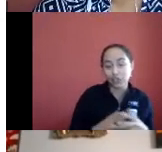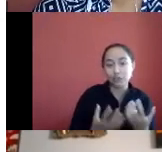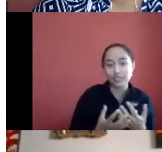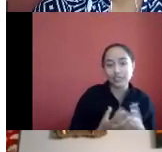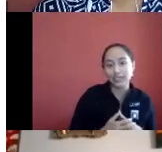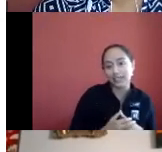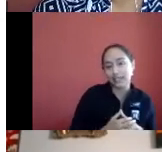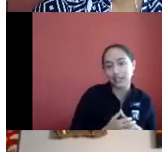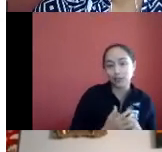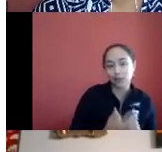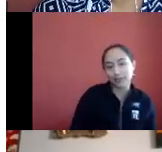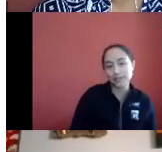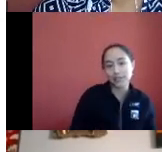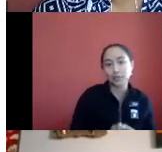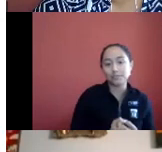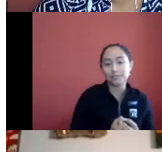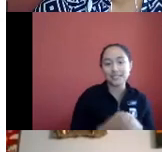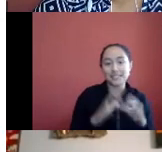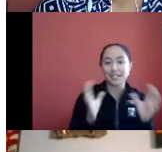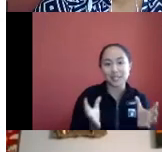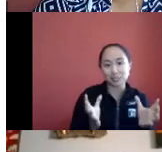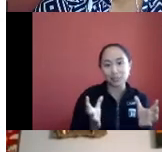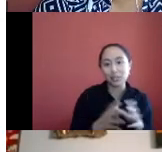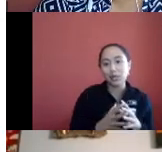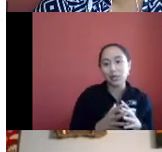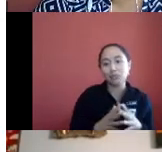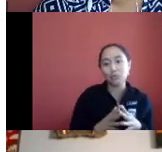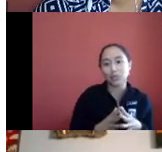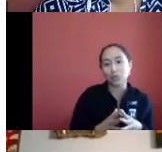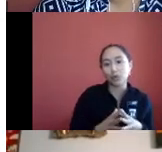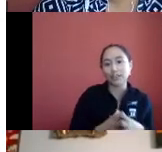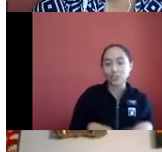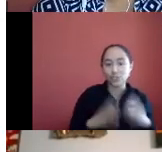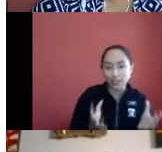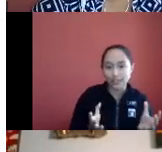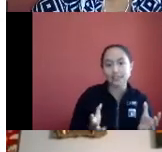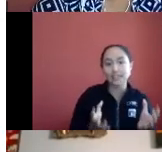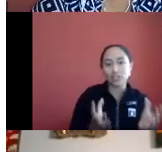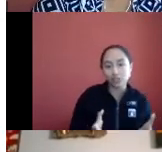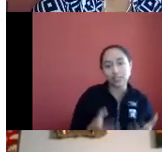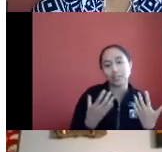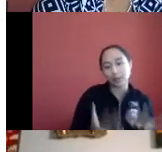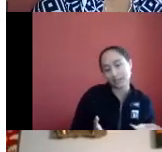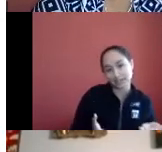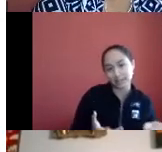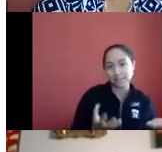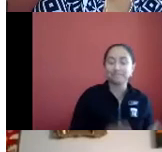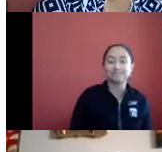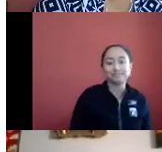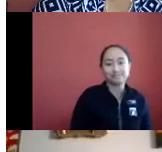not really good. So this is an example of what shouldn't include in a